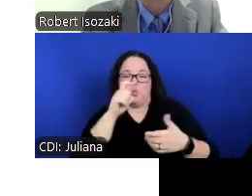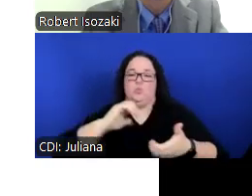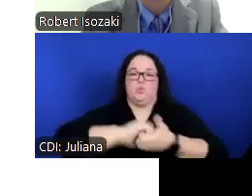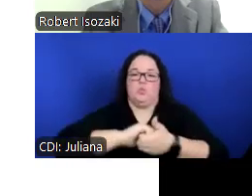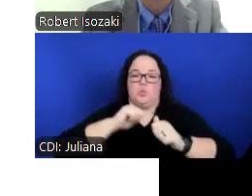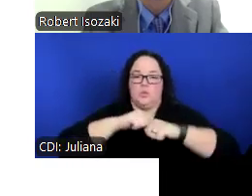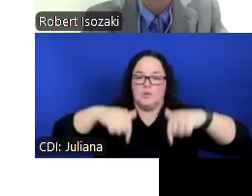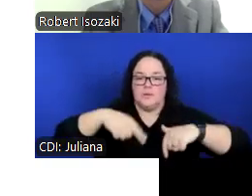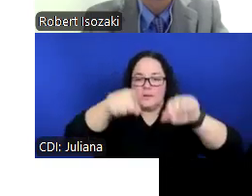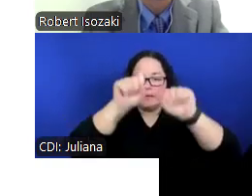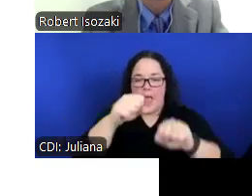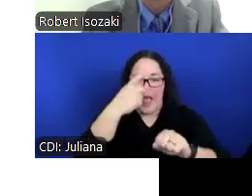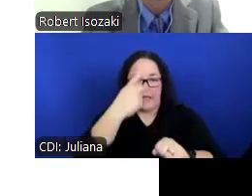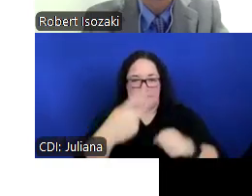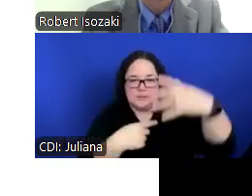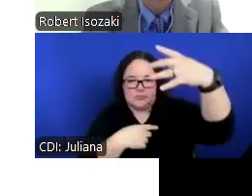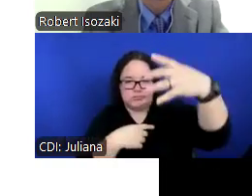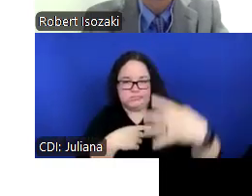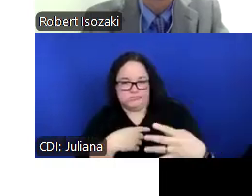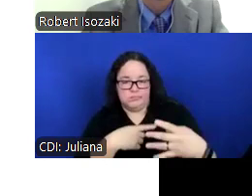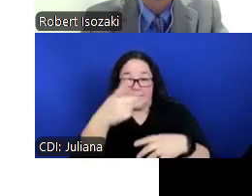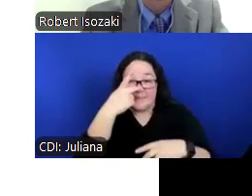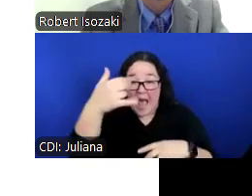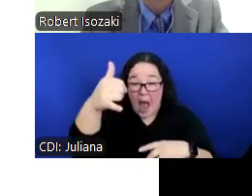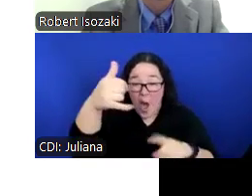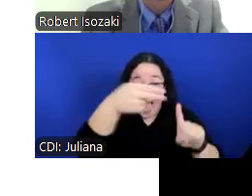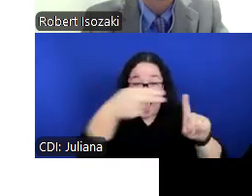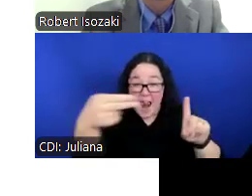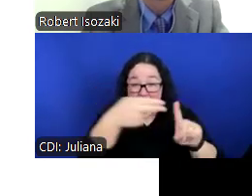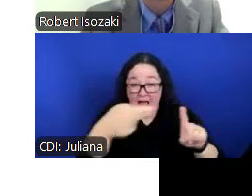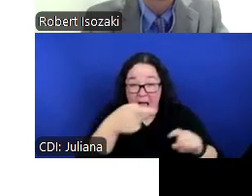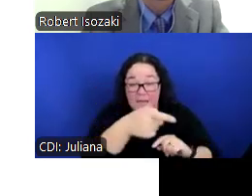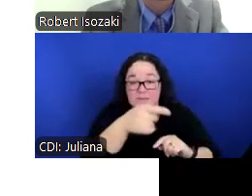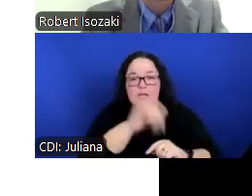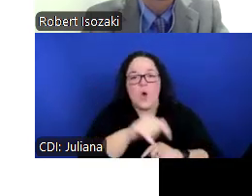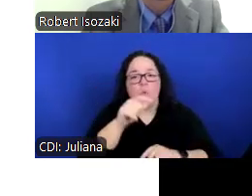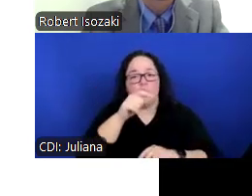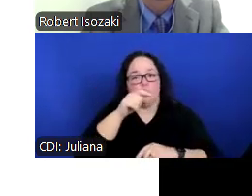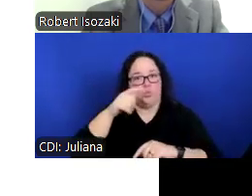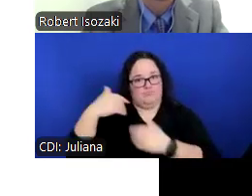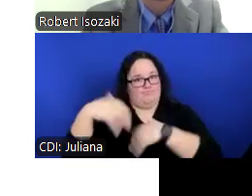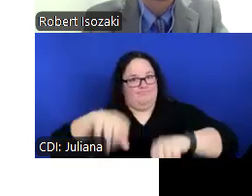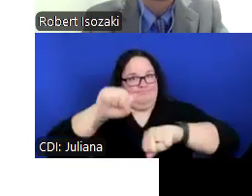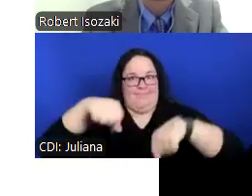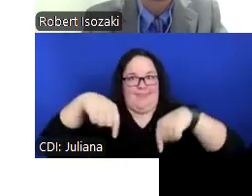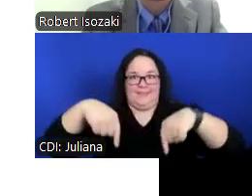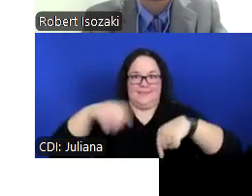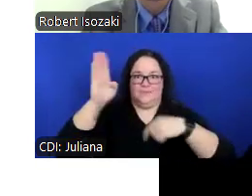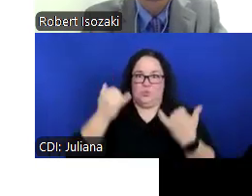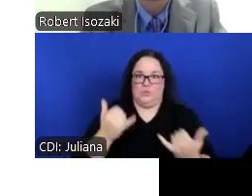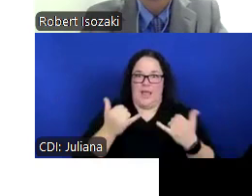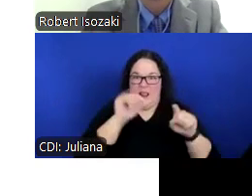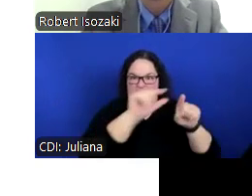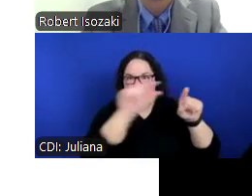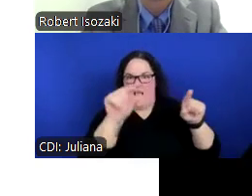the organizations who worked on the presentation tonight. Most importantly, the LA County Assessor's Office. Thank you so much,